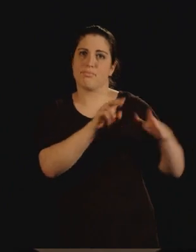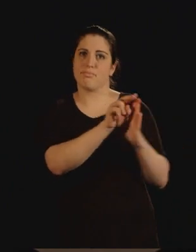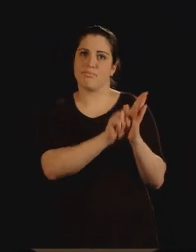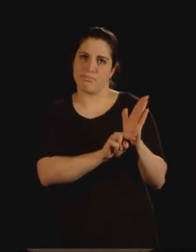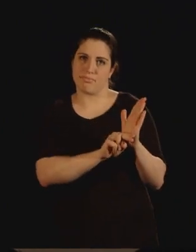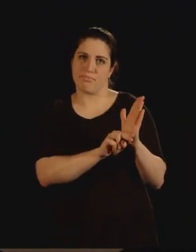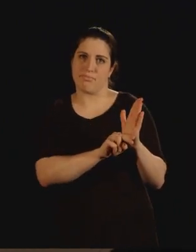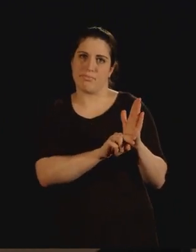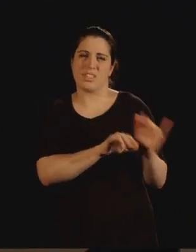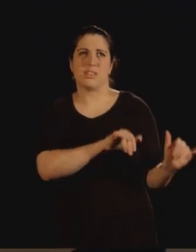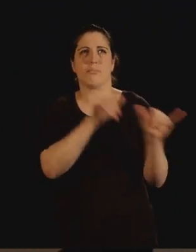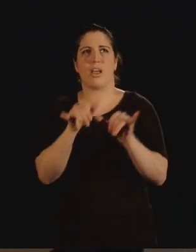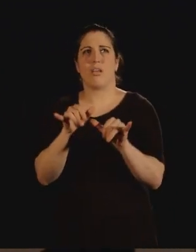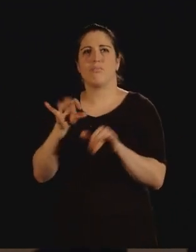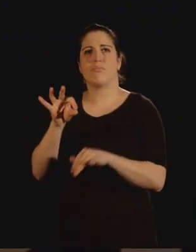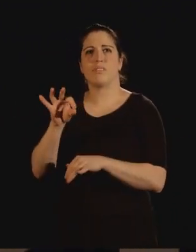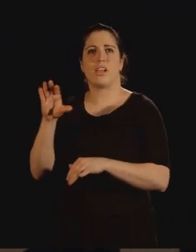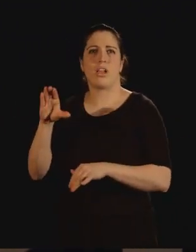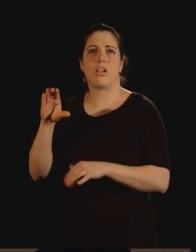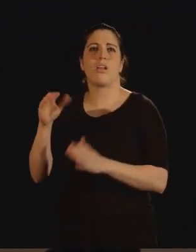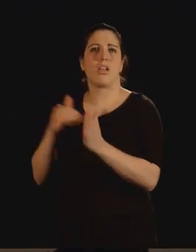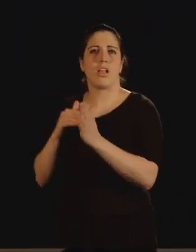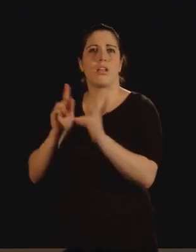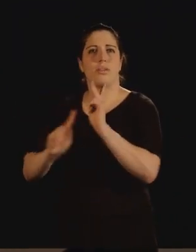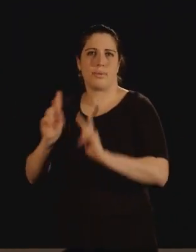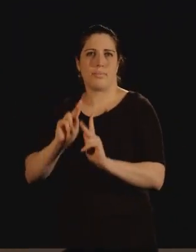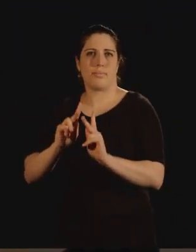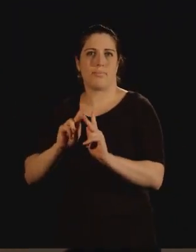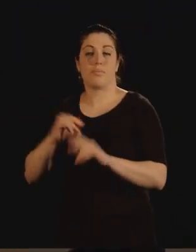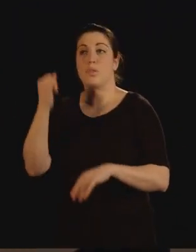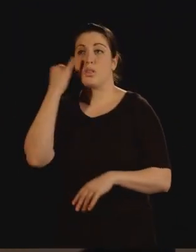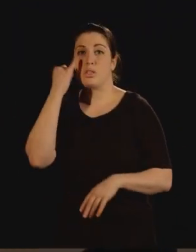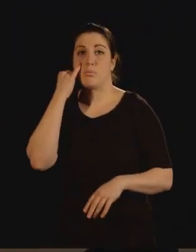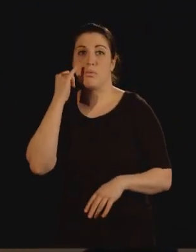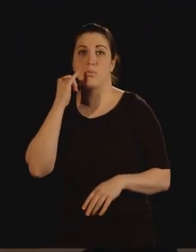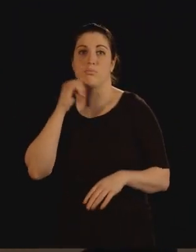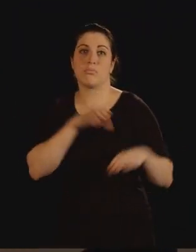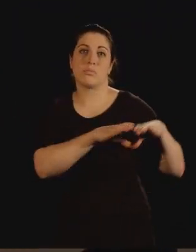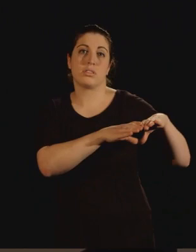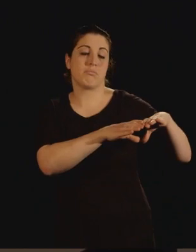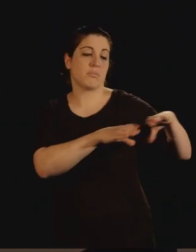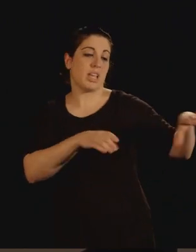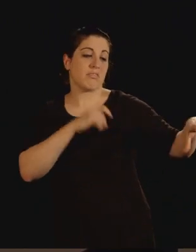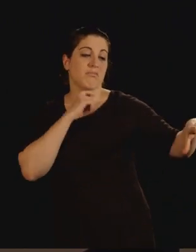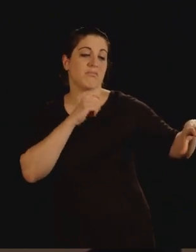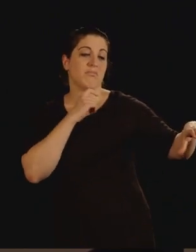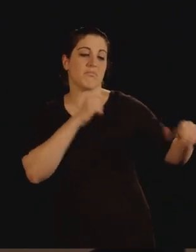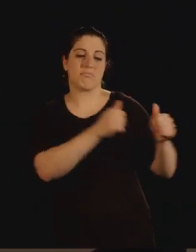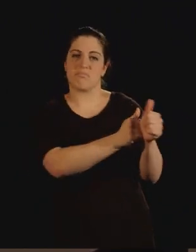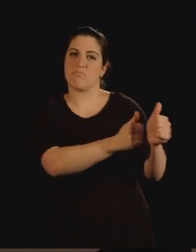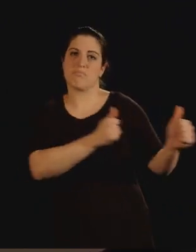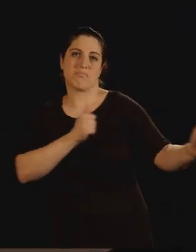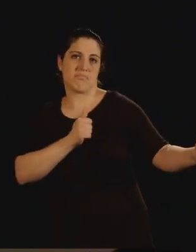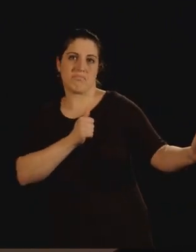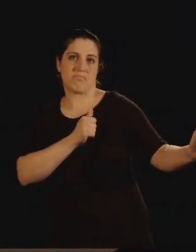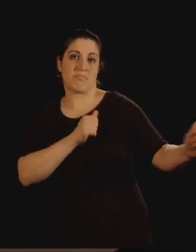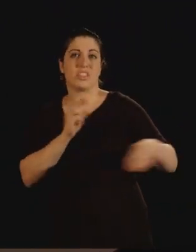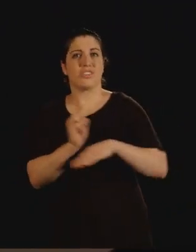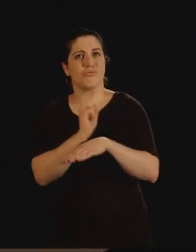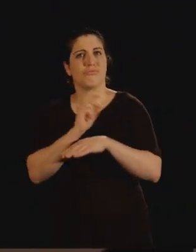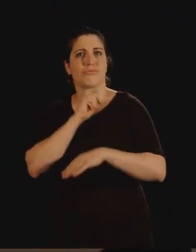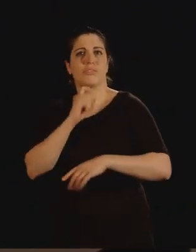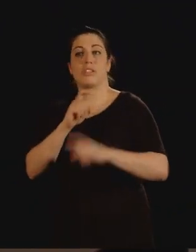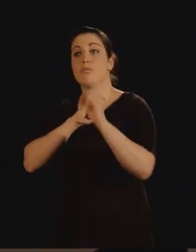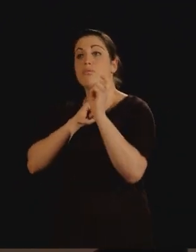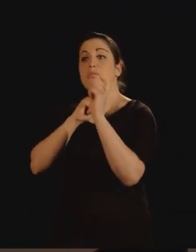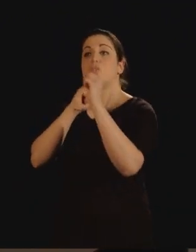900,000 people. What if this population opted for a green burial and donated the